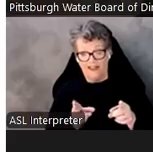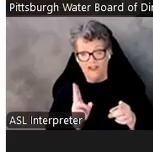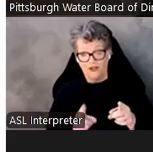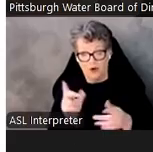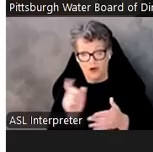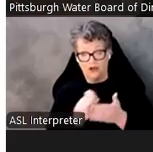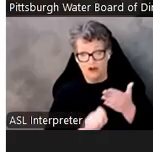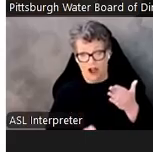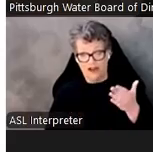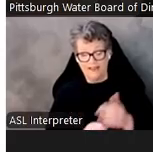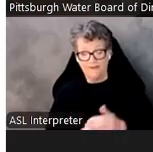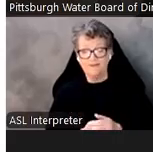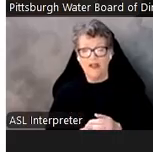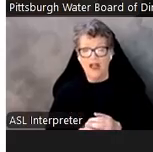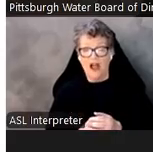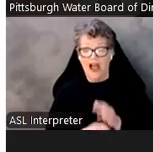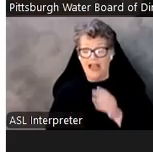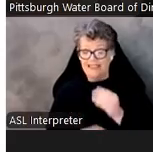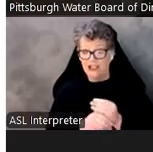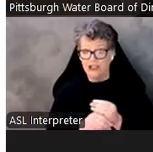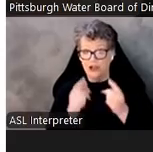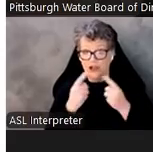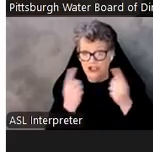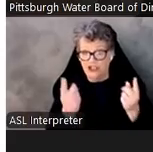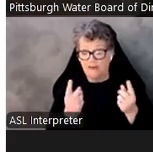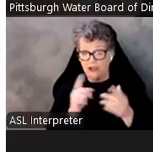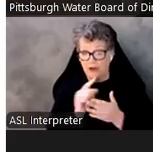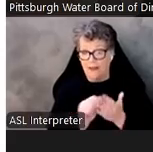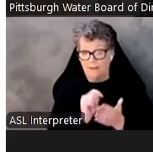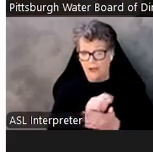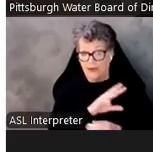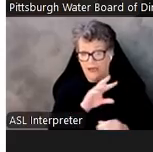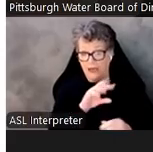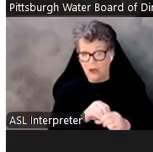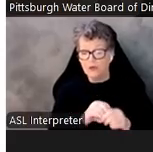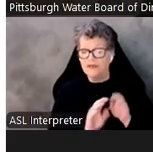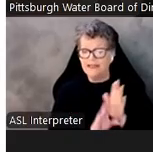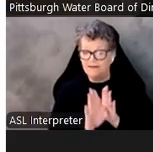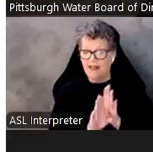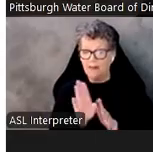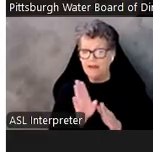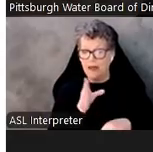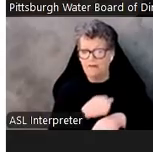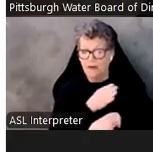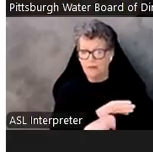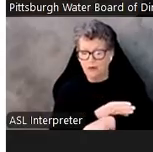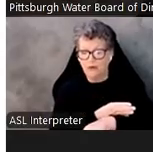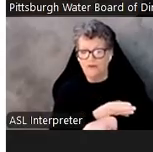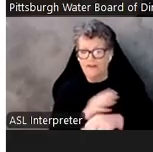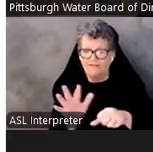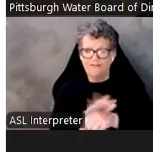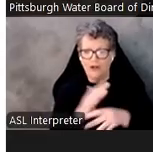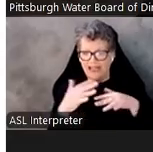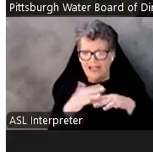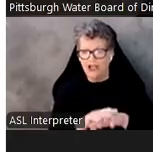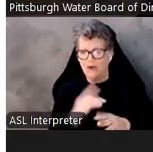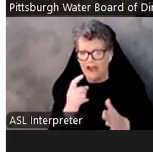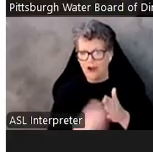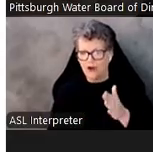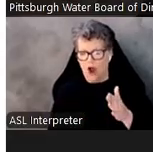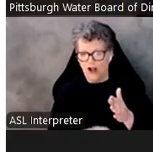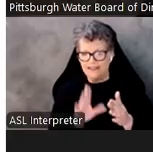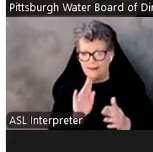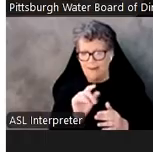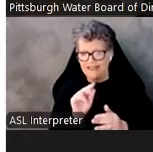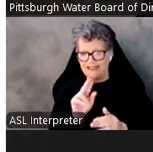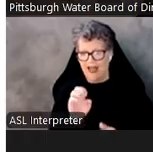drawings. An additional notable achievement during the period includes the development of an improved, fully integrated, cost-loaded baseline